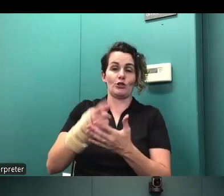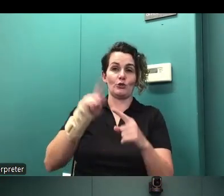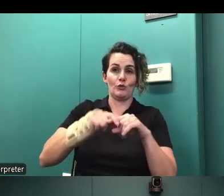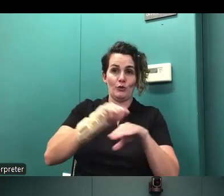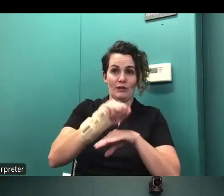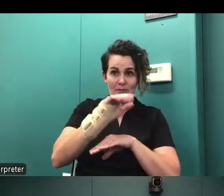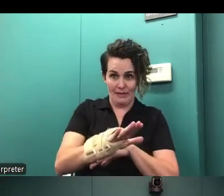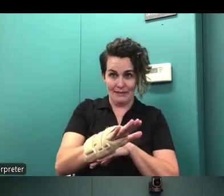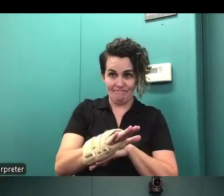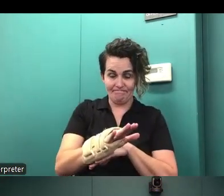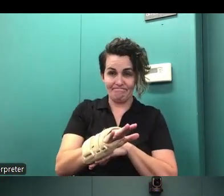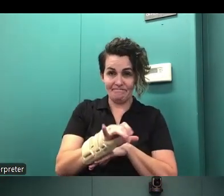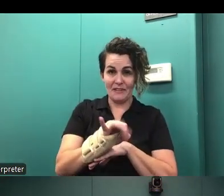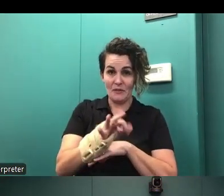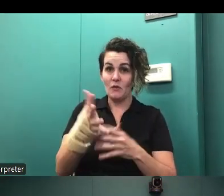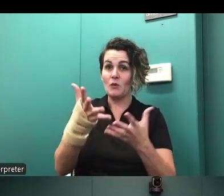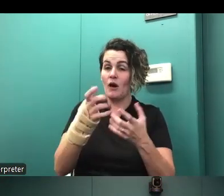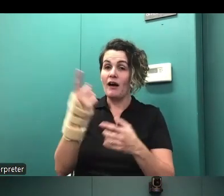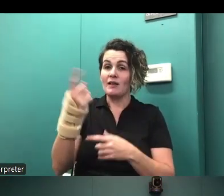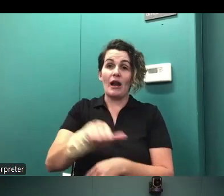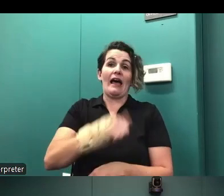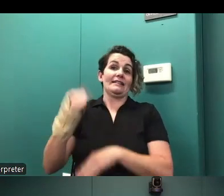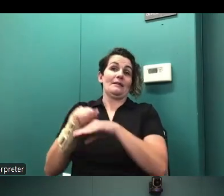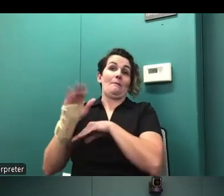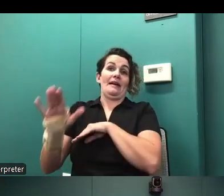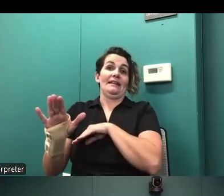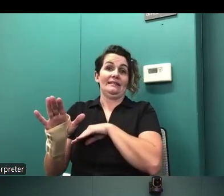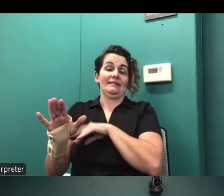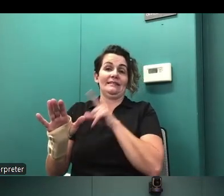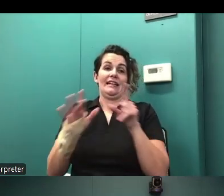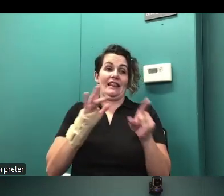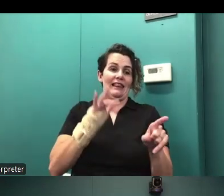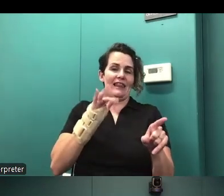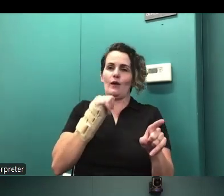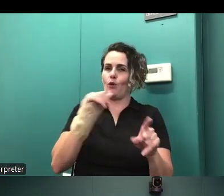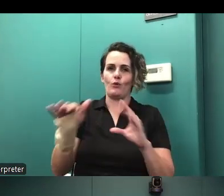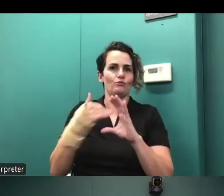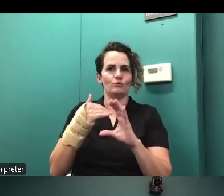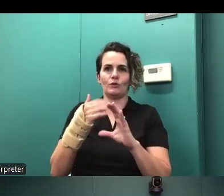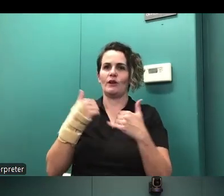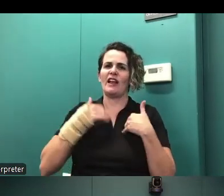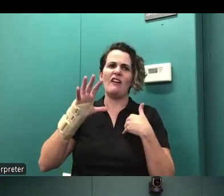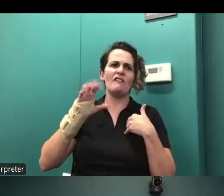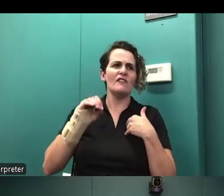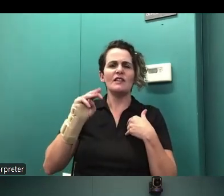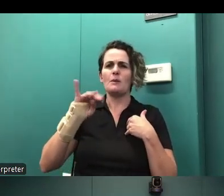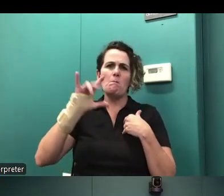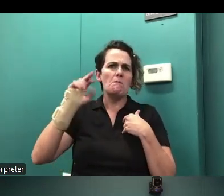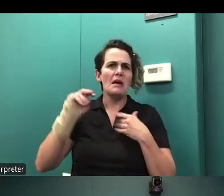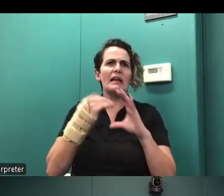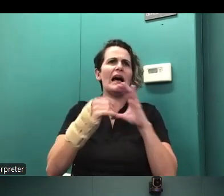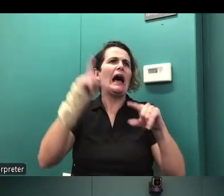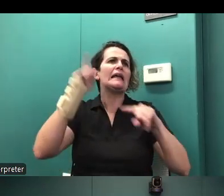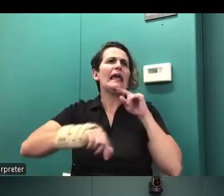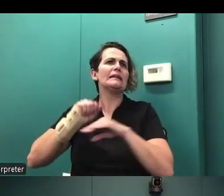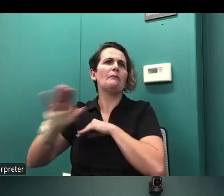wherever you're at, right? If you want somebody else to submit the form and you've got that marked, it's not coming to you and you'll get 50 million emails going, I can't submit your